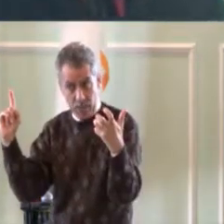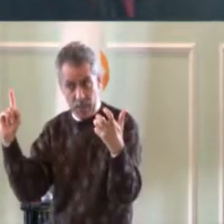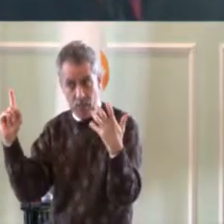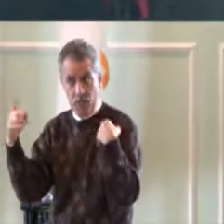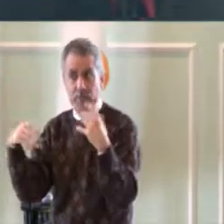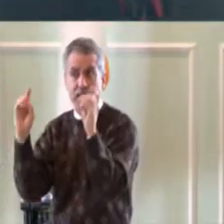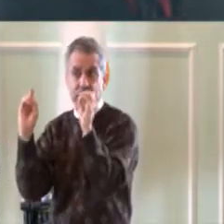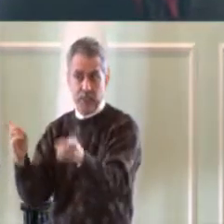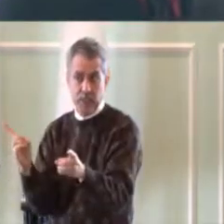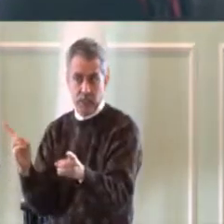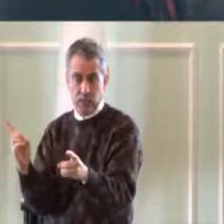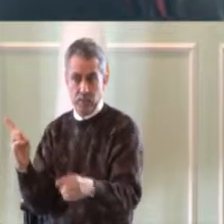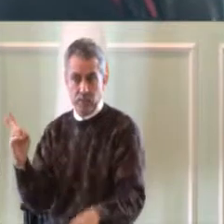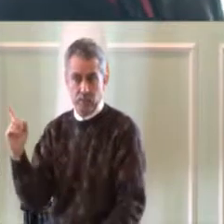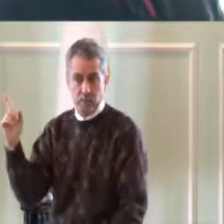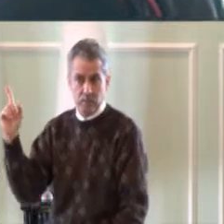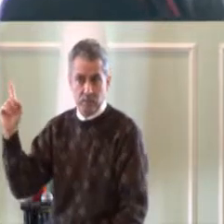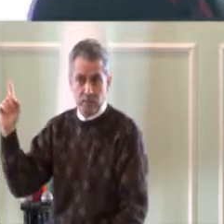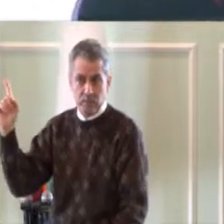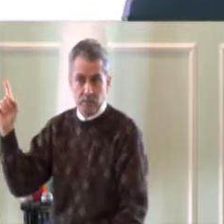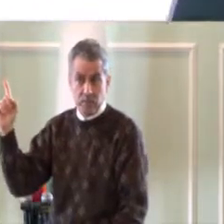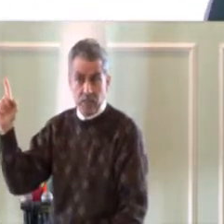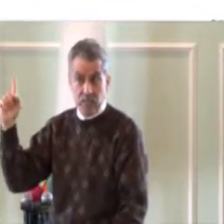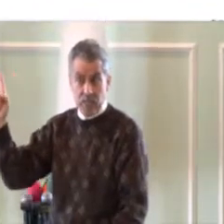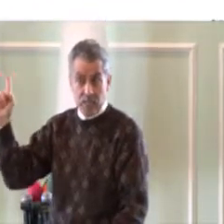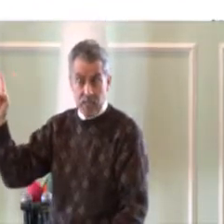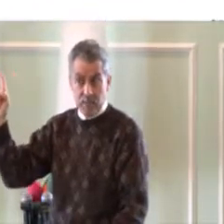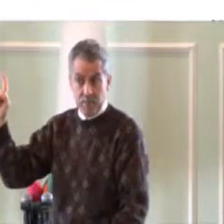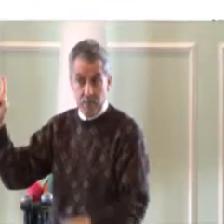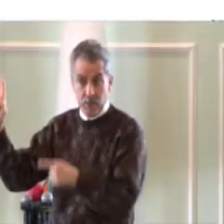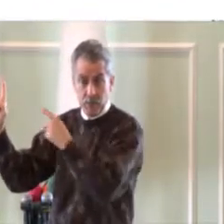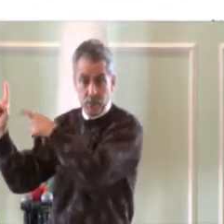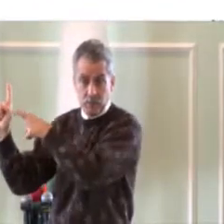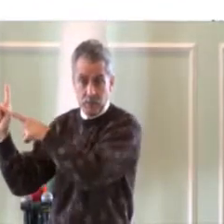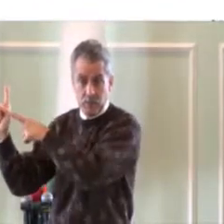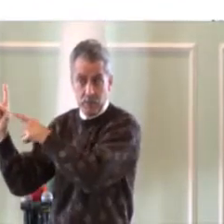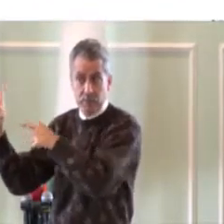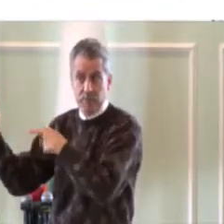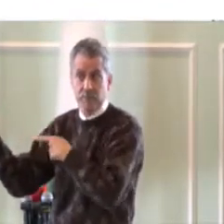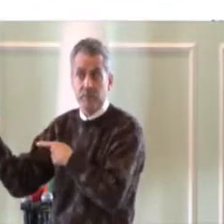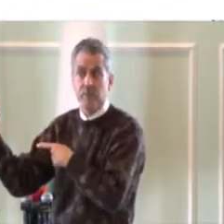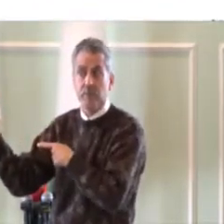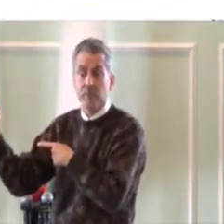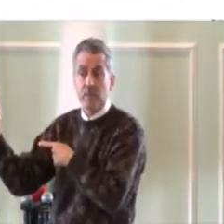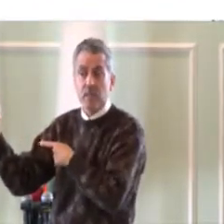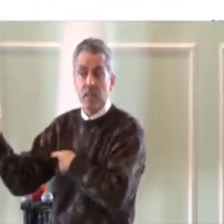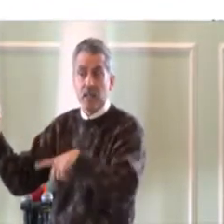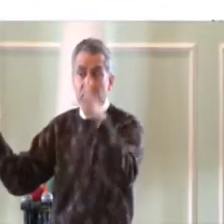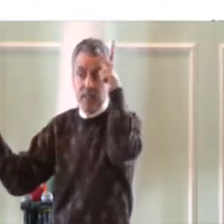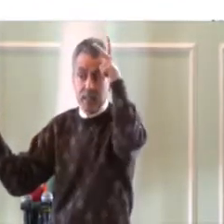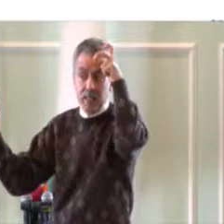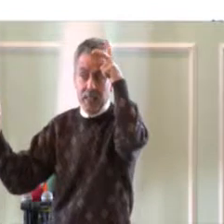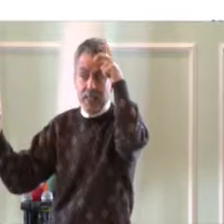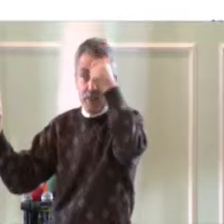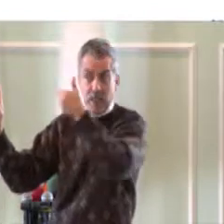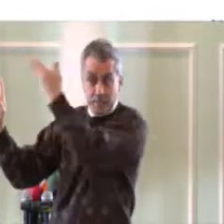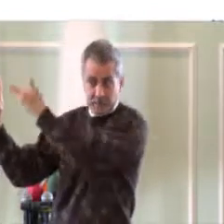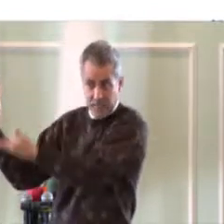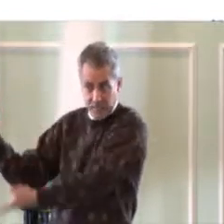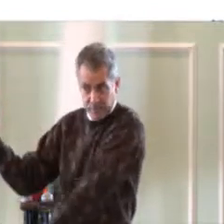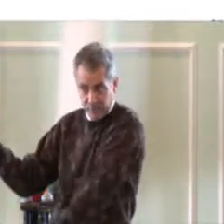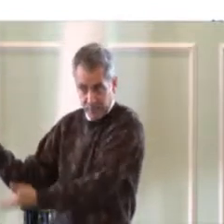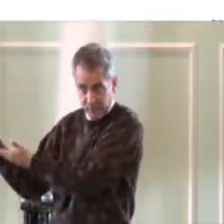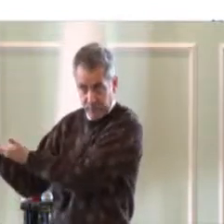decision. And that person is none other than the enemy himself,